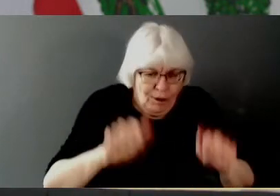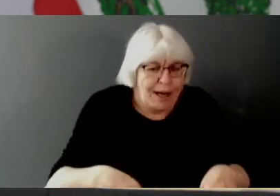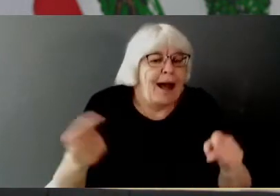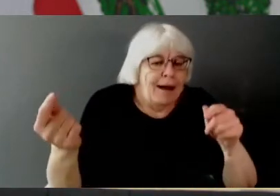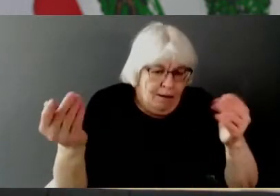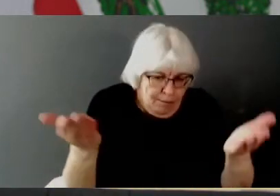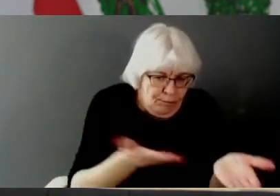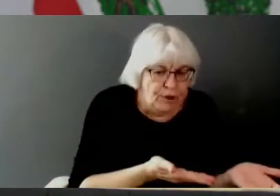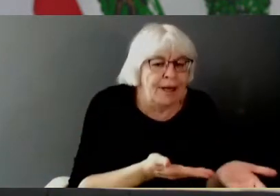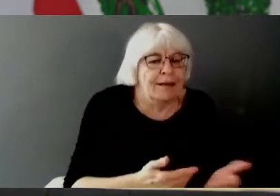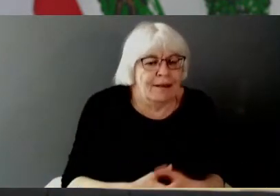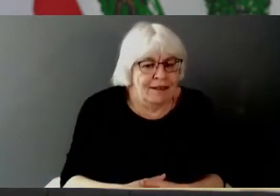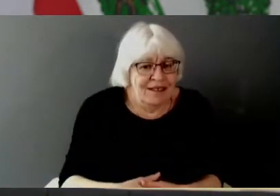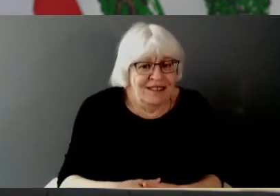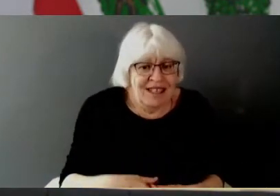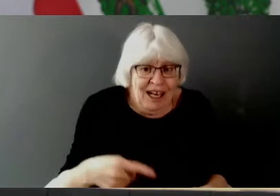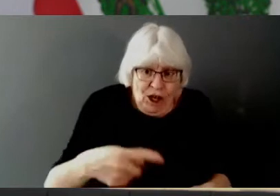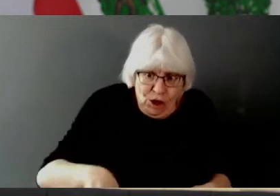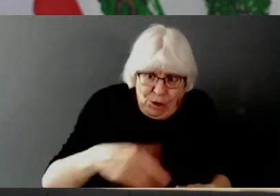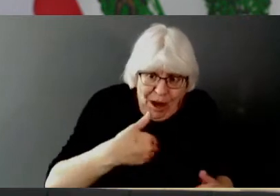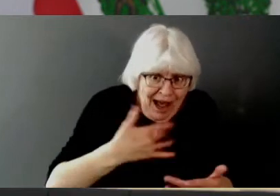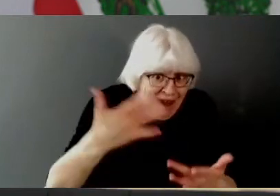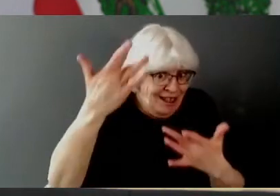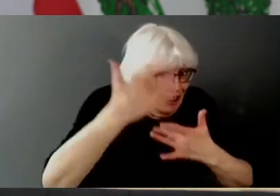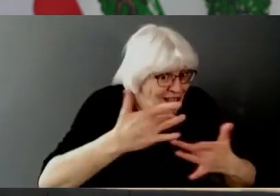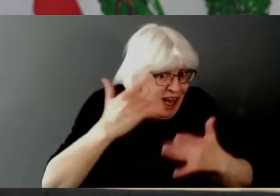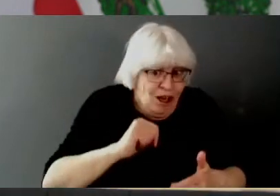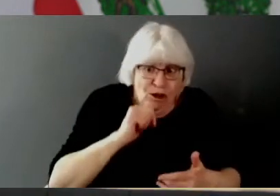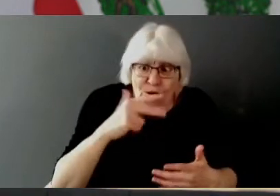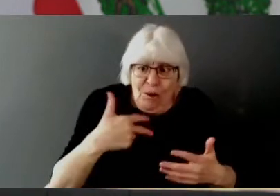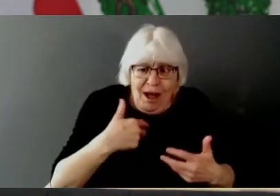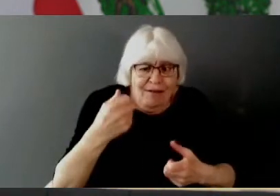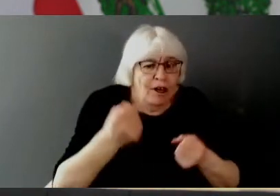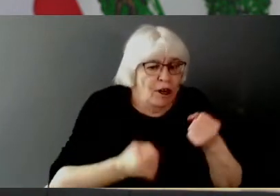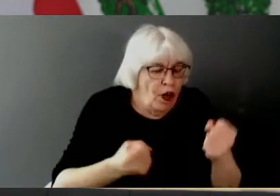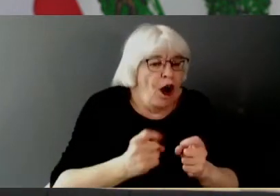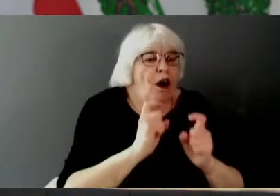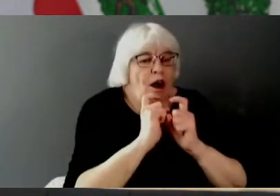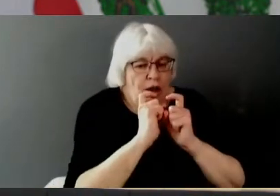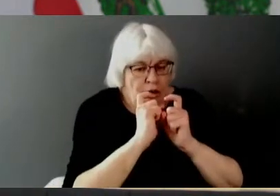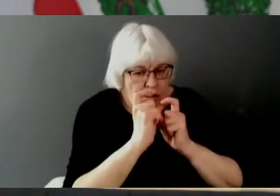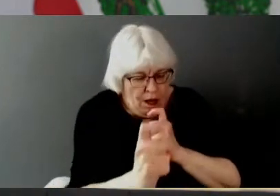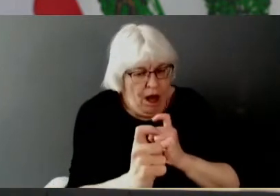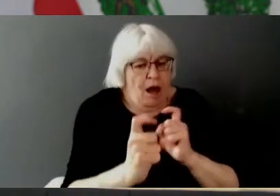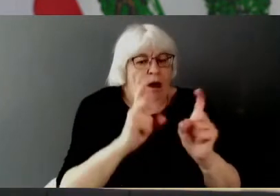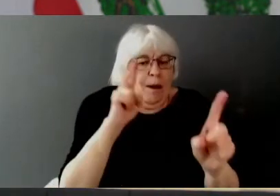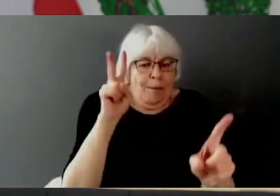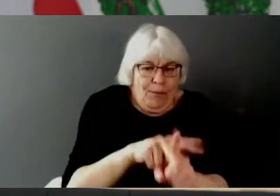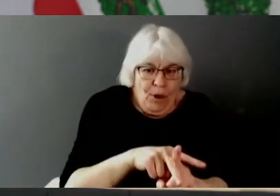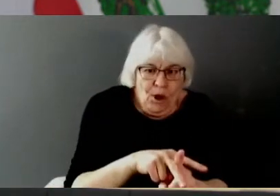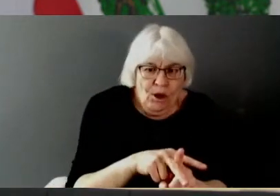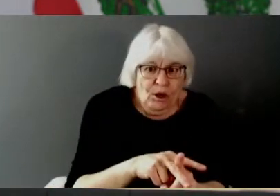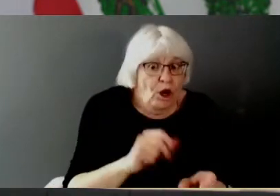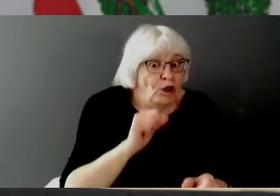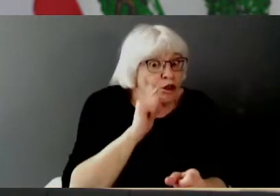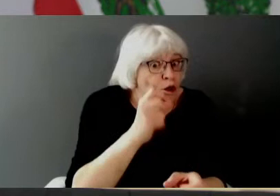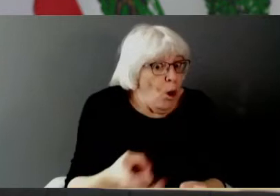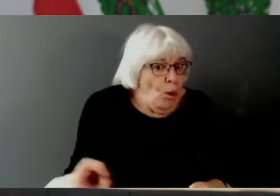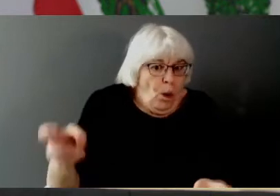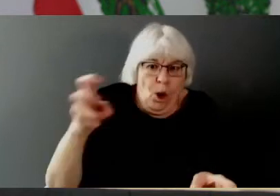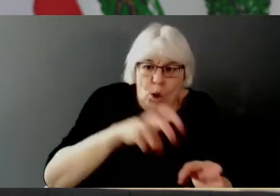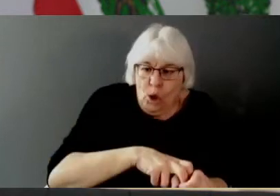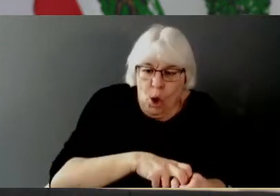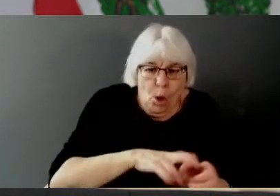for an appointment and your test will be arranged. We ask that you do not take a taxi if you're requiring a test for